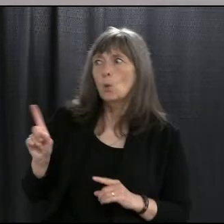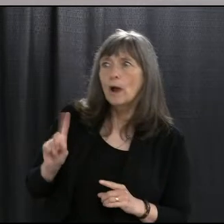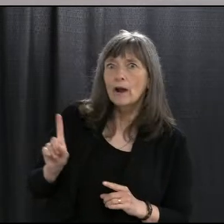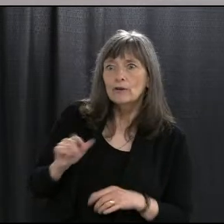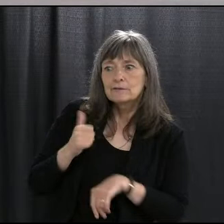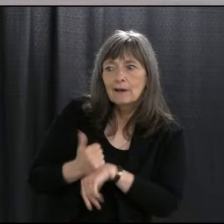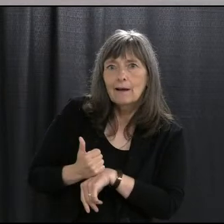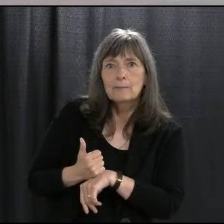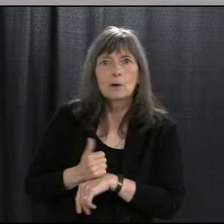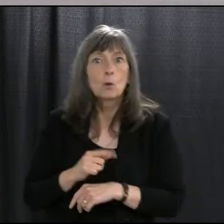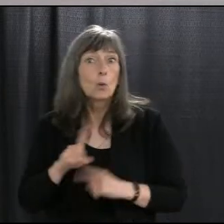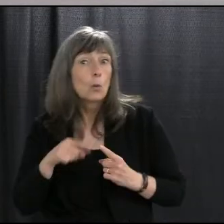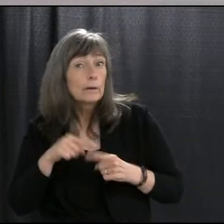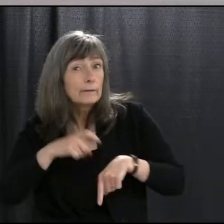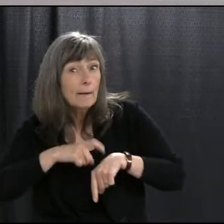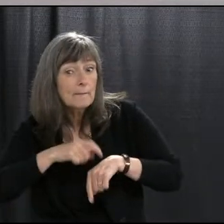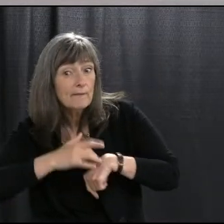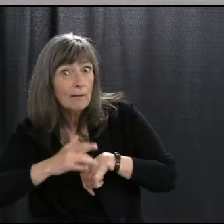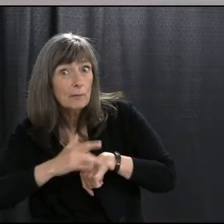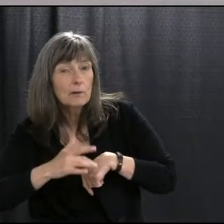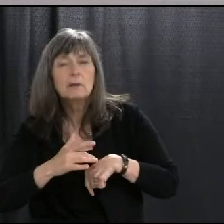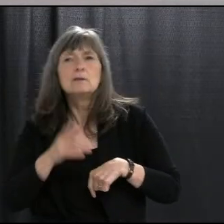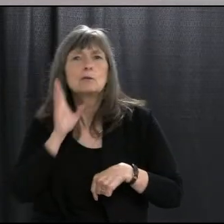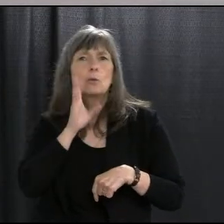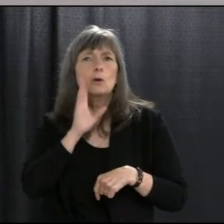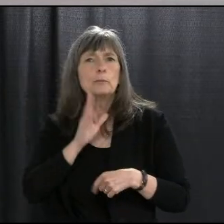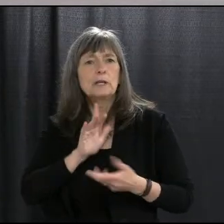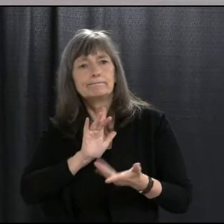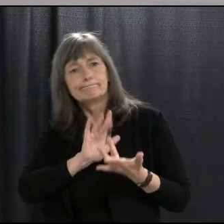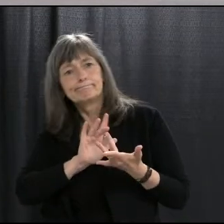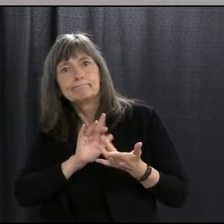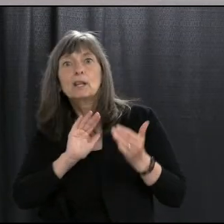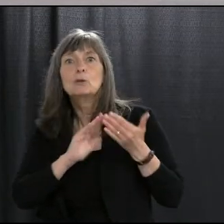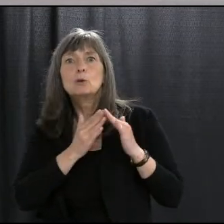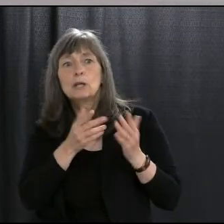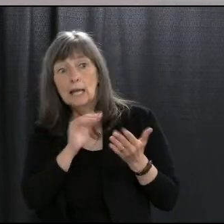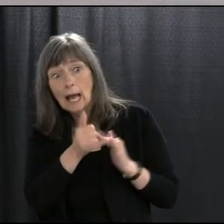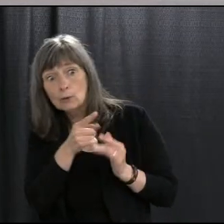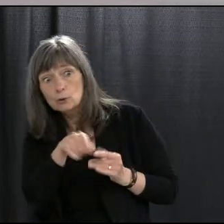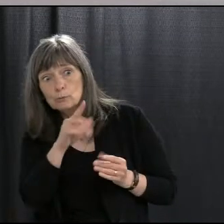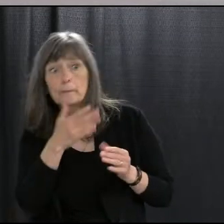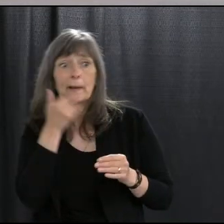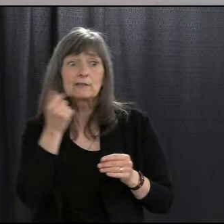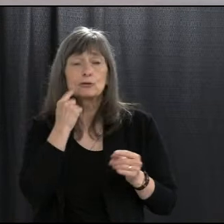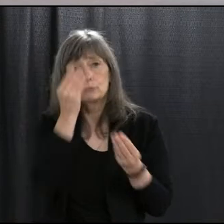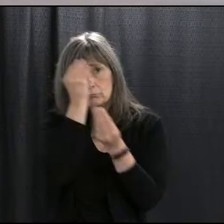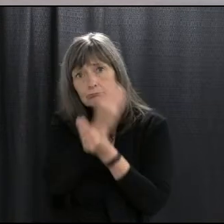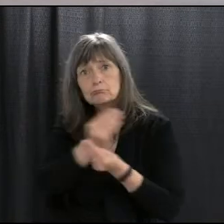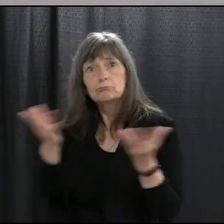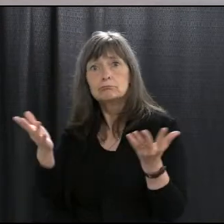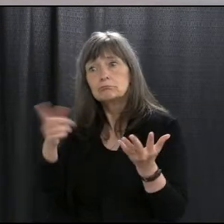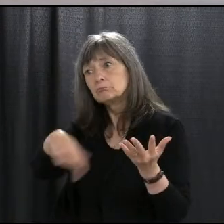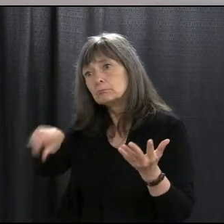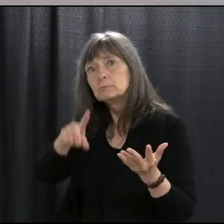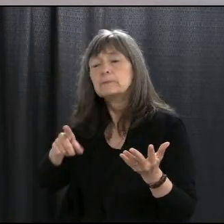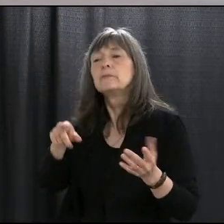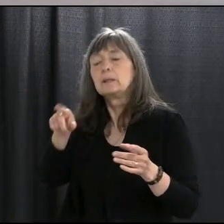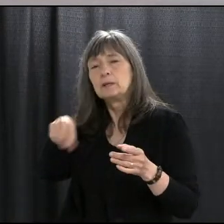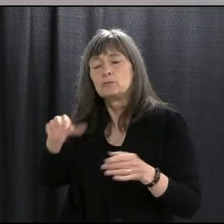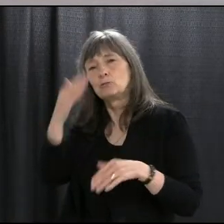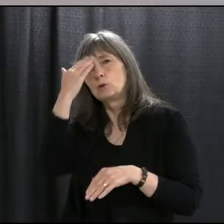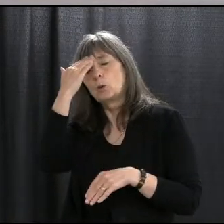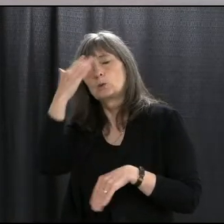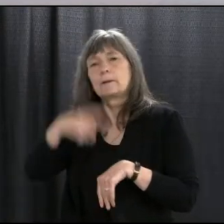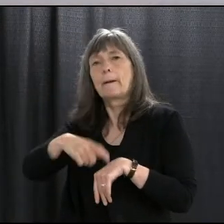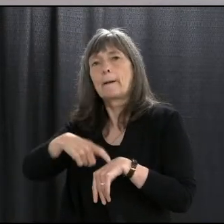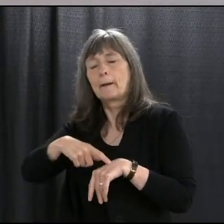running, and working closely with communities to get the word out to to their residents so that they can access the clinic and that we can run